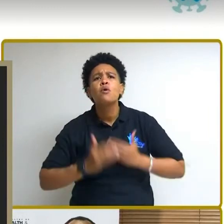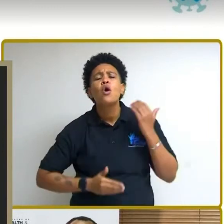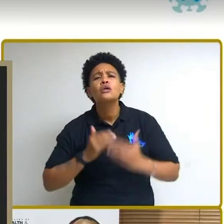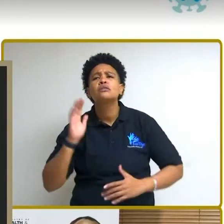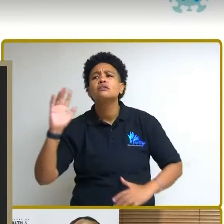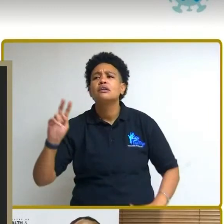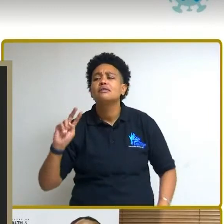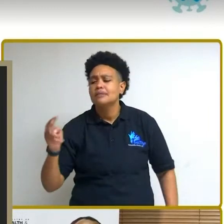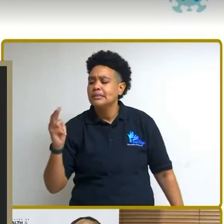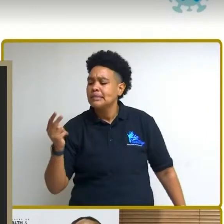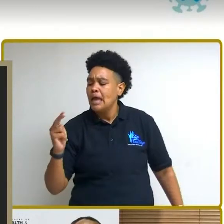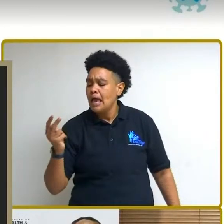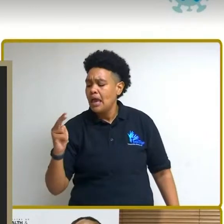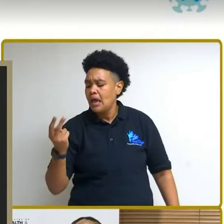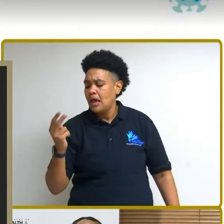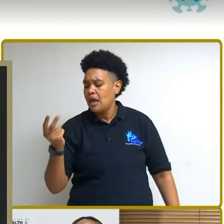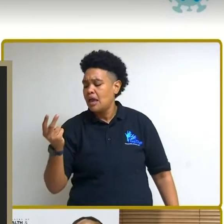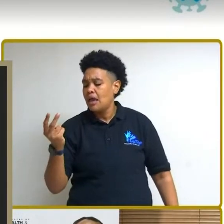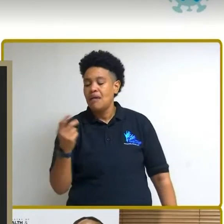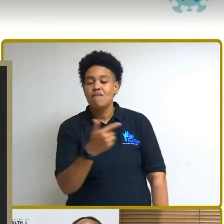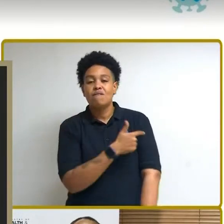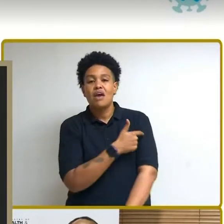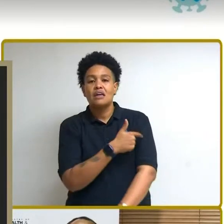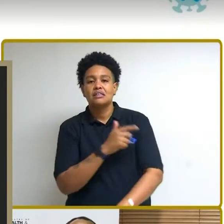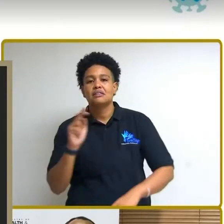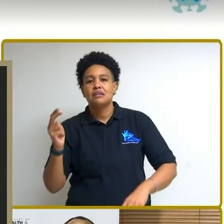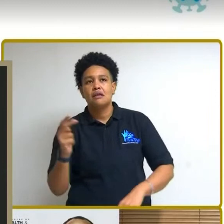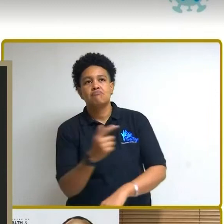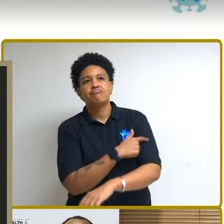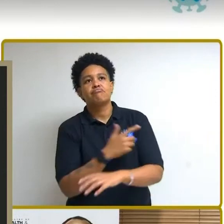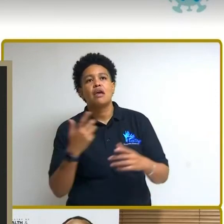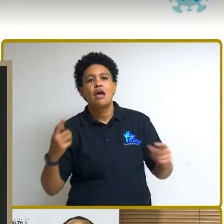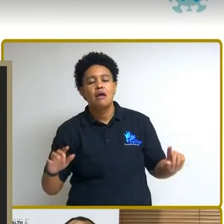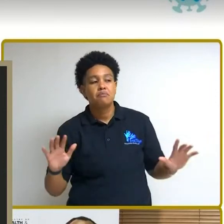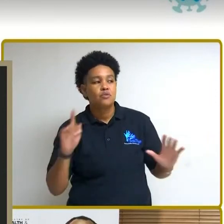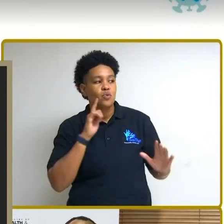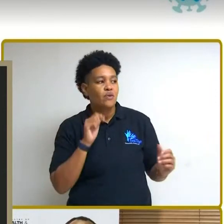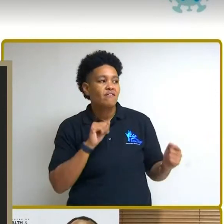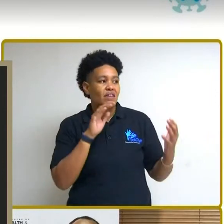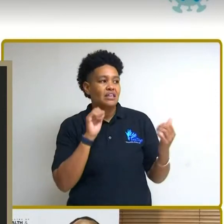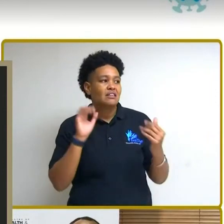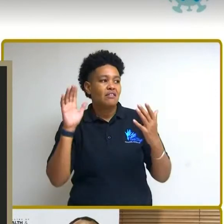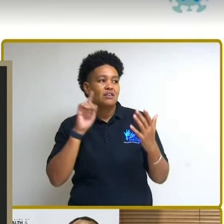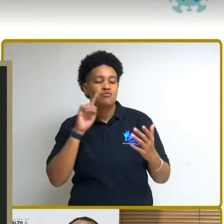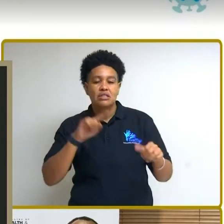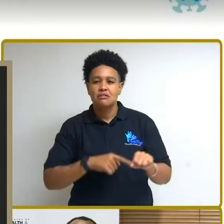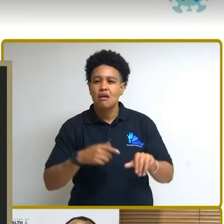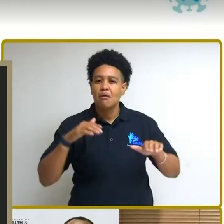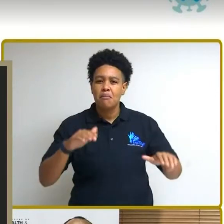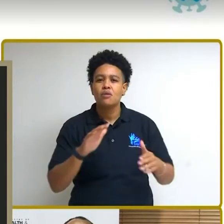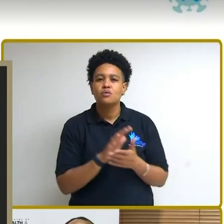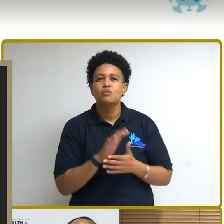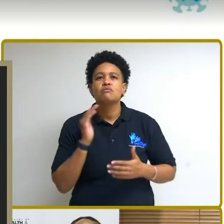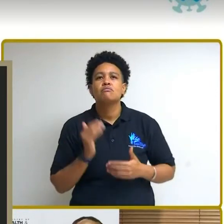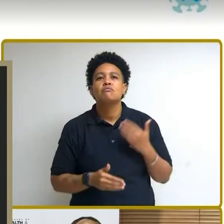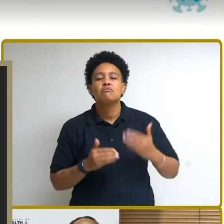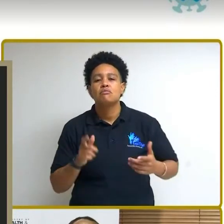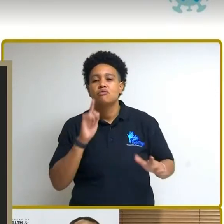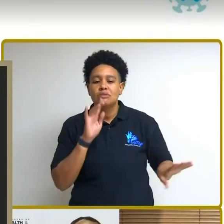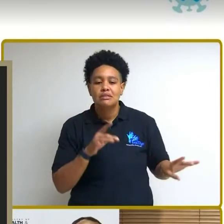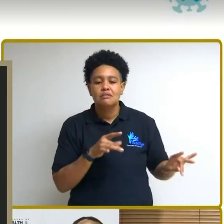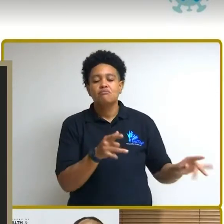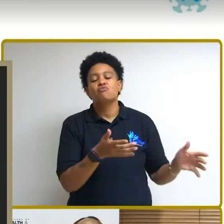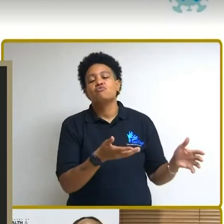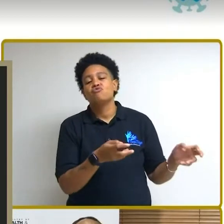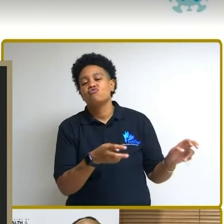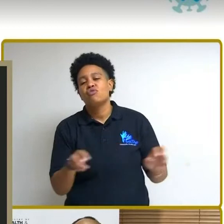getting their second vaccine so that the face-to-face resumption, it can be a seamless